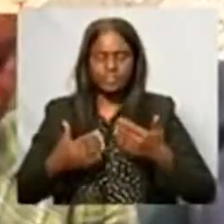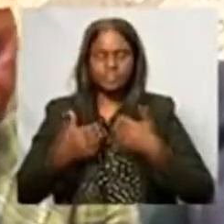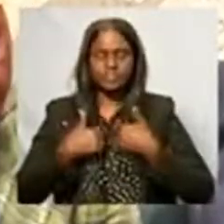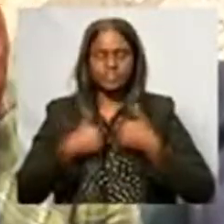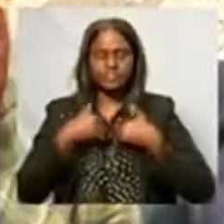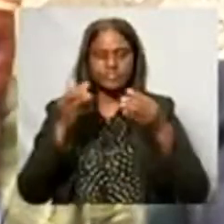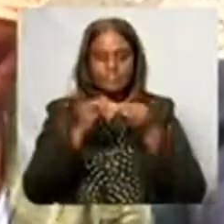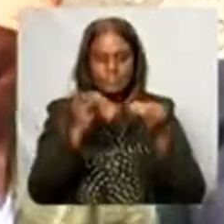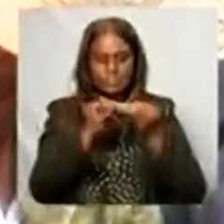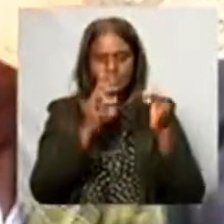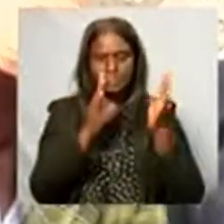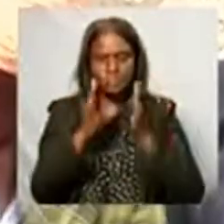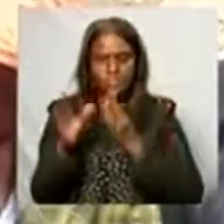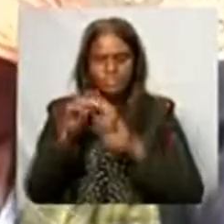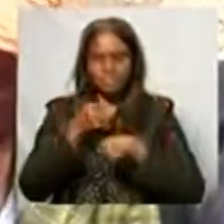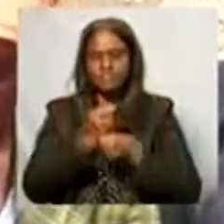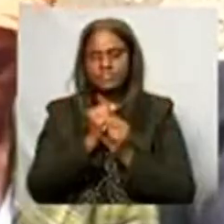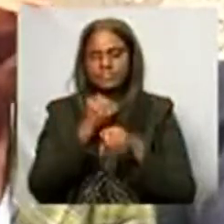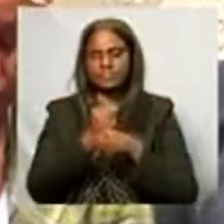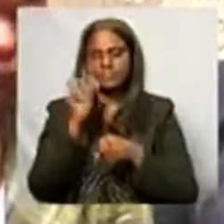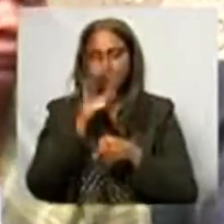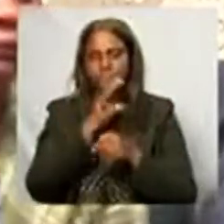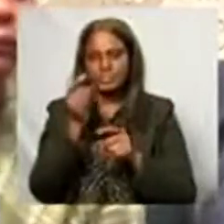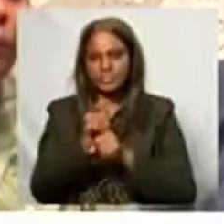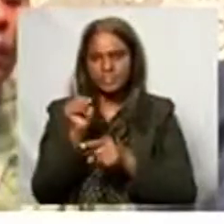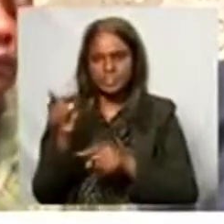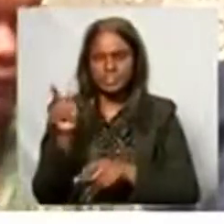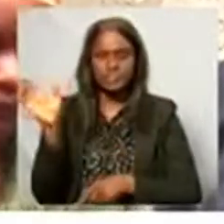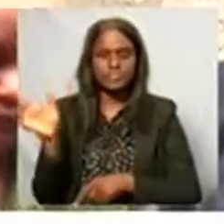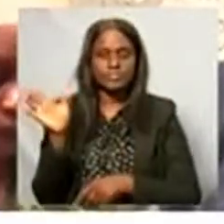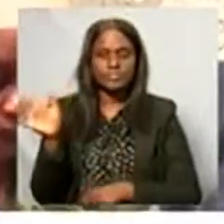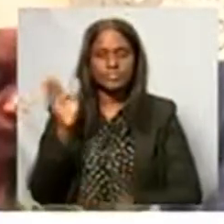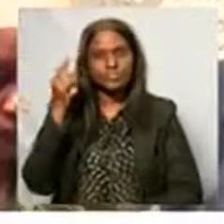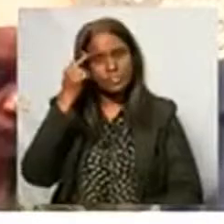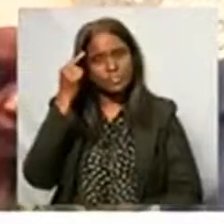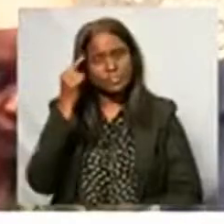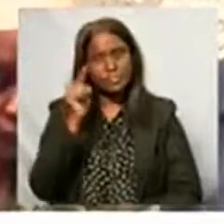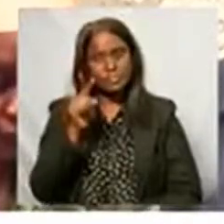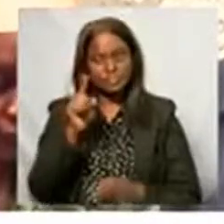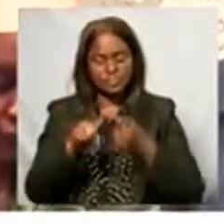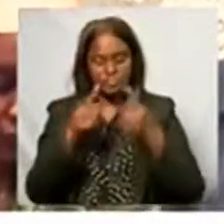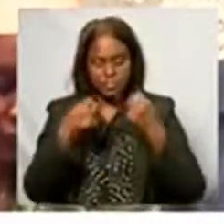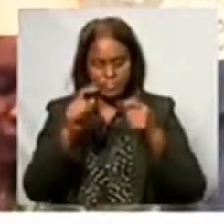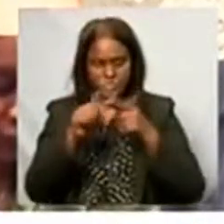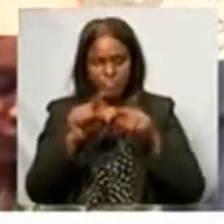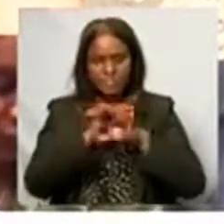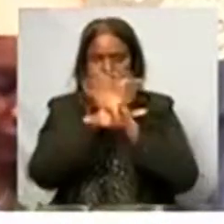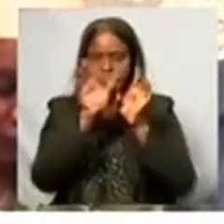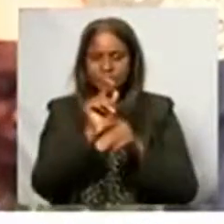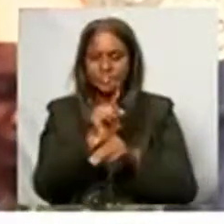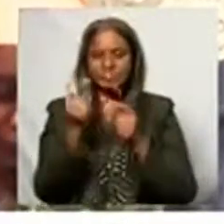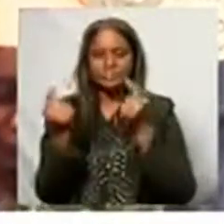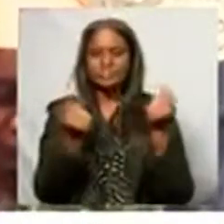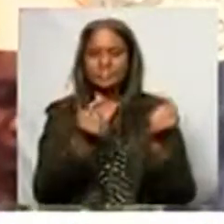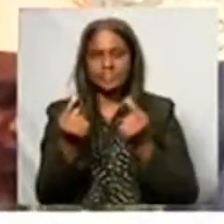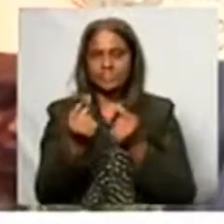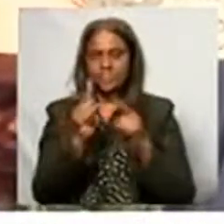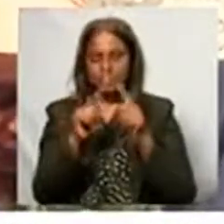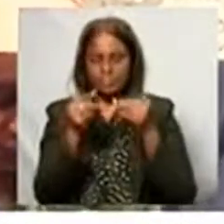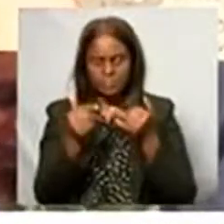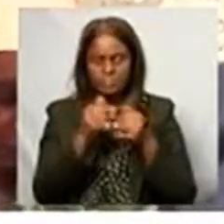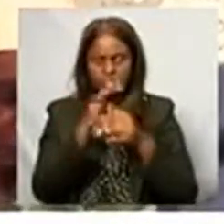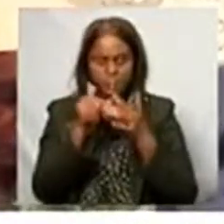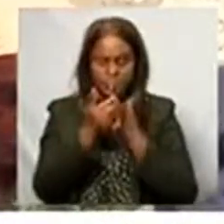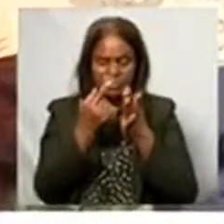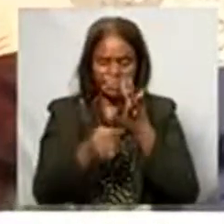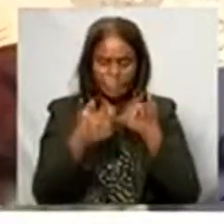of interventions have been made by the UPND government to try and correct the situation. However, the milestones